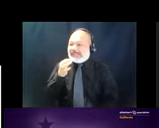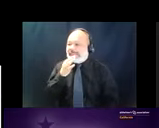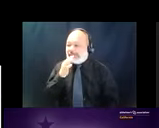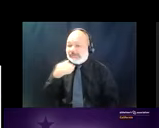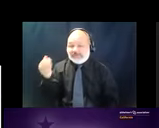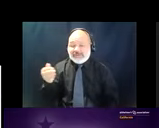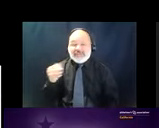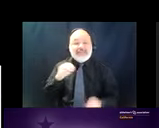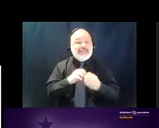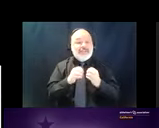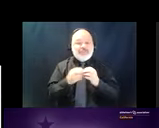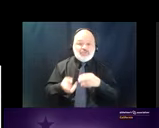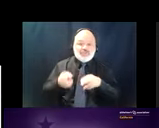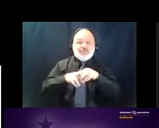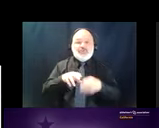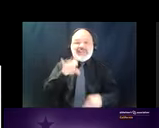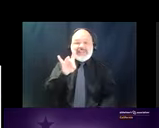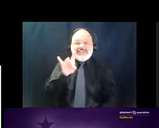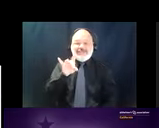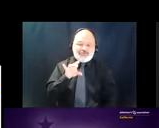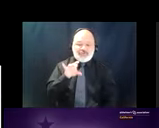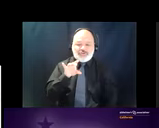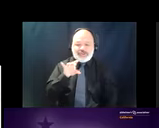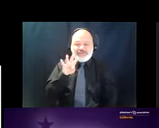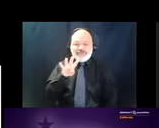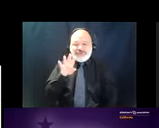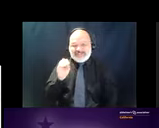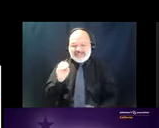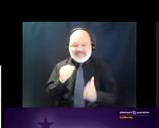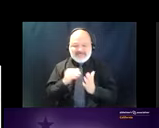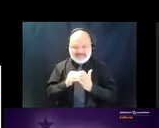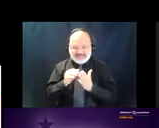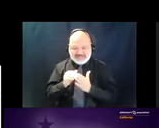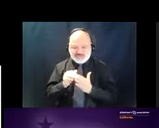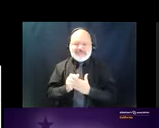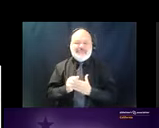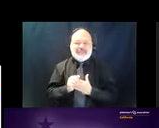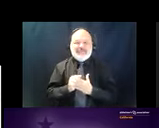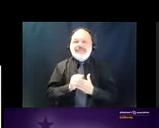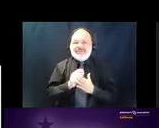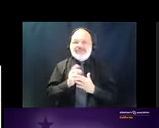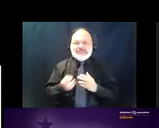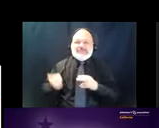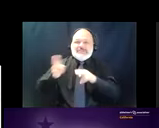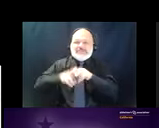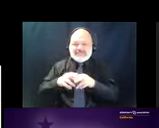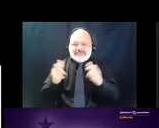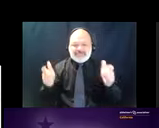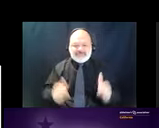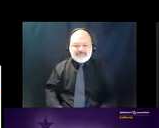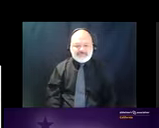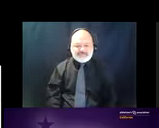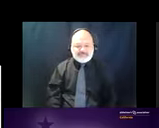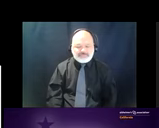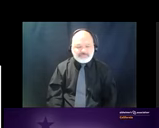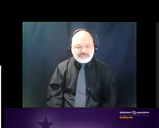the number jumps to 840,000. That's an estimated 21.7% change increase. Next